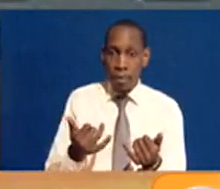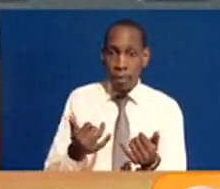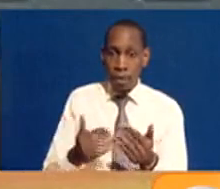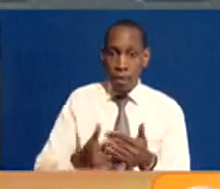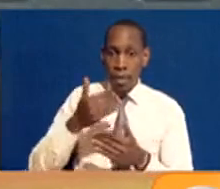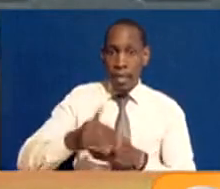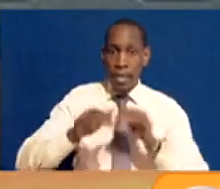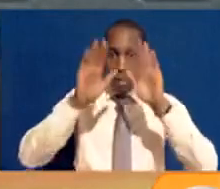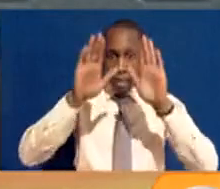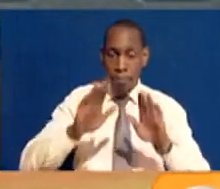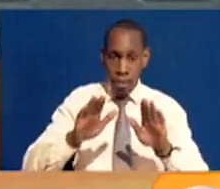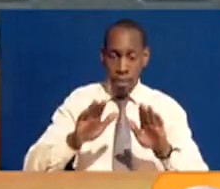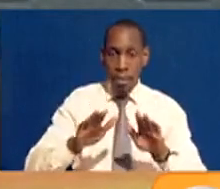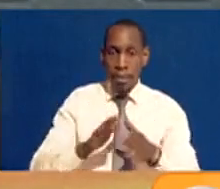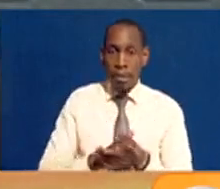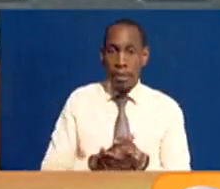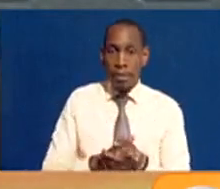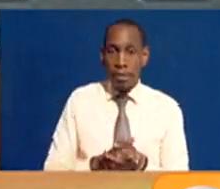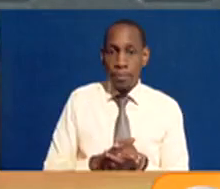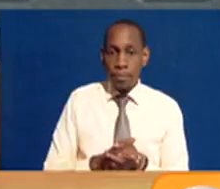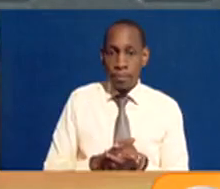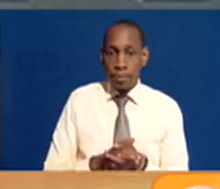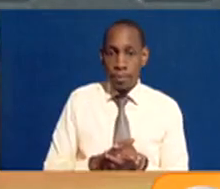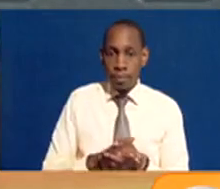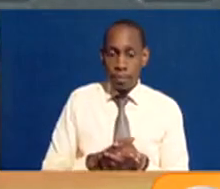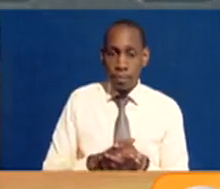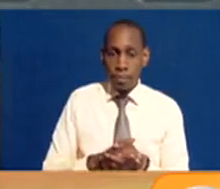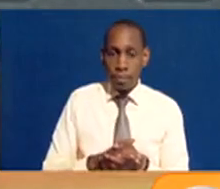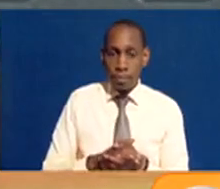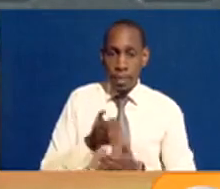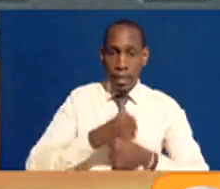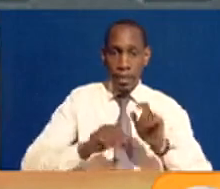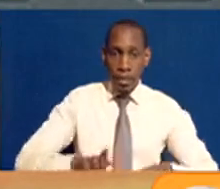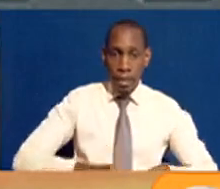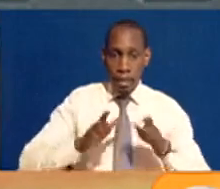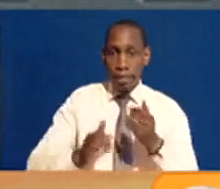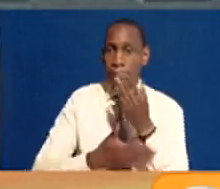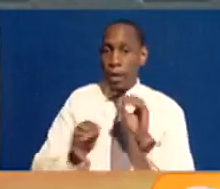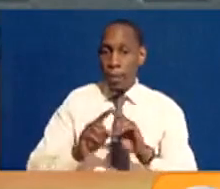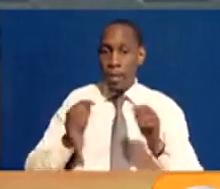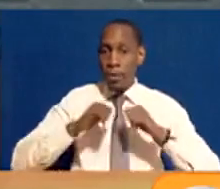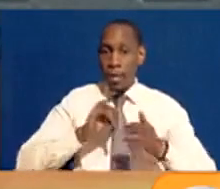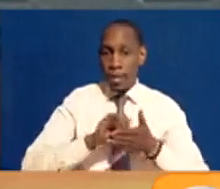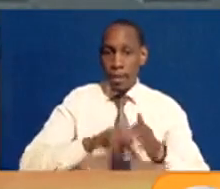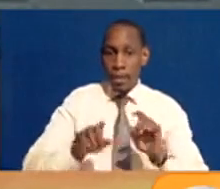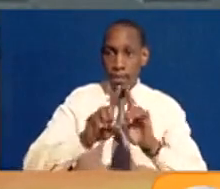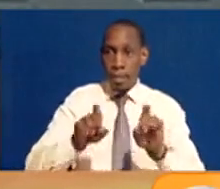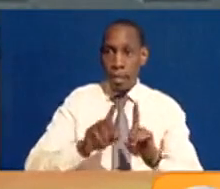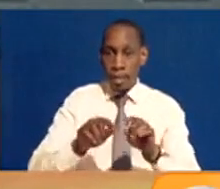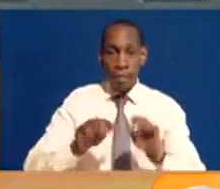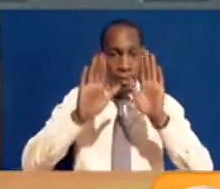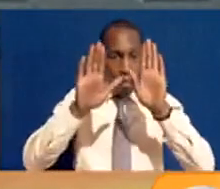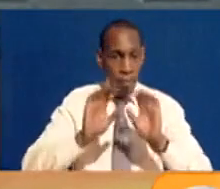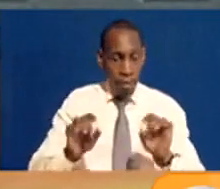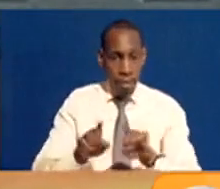next important phase of their lives. It's not too bad, but all of this, yet we agreed that these exams were no biggie